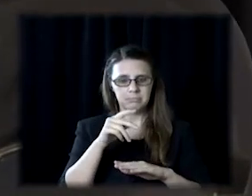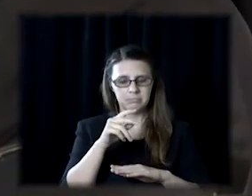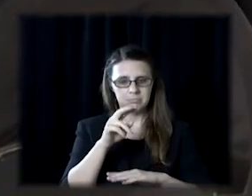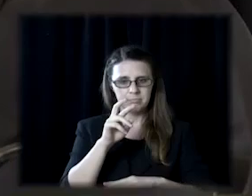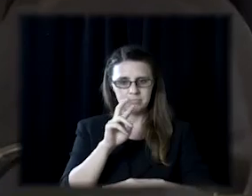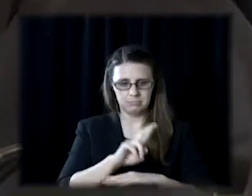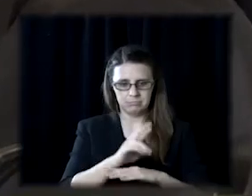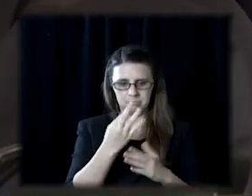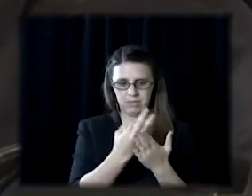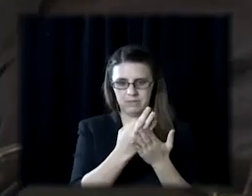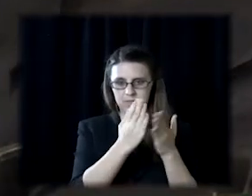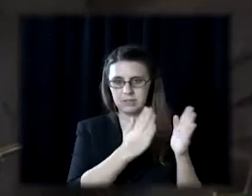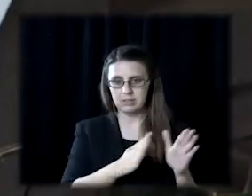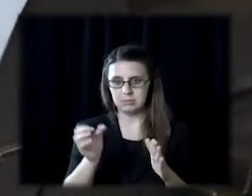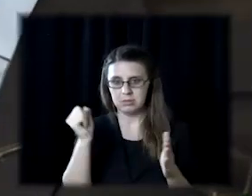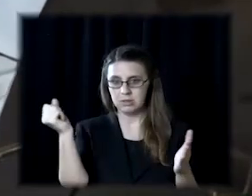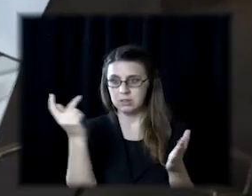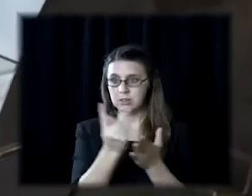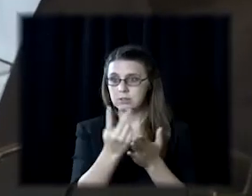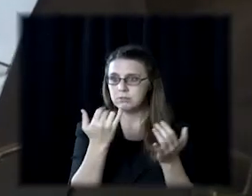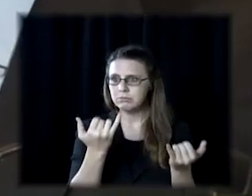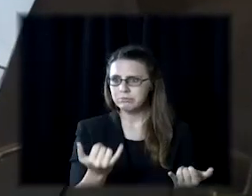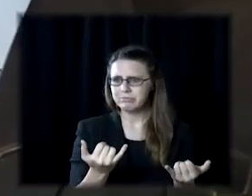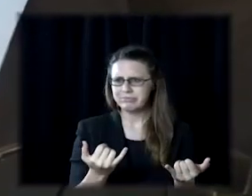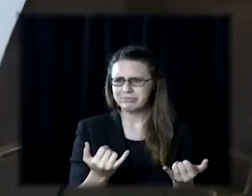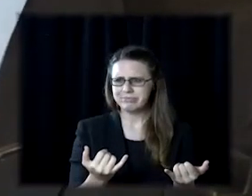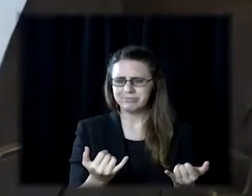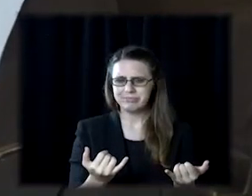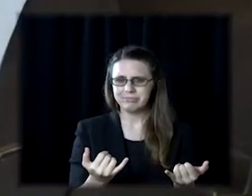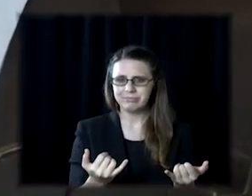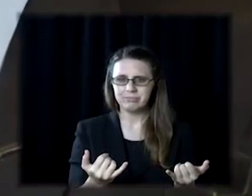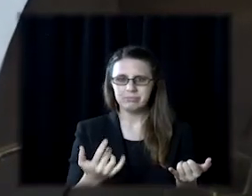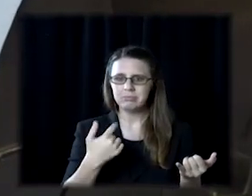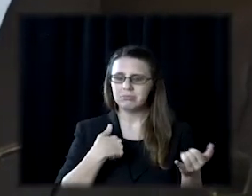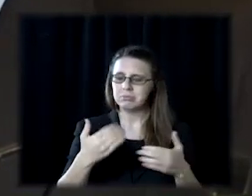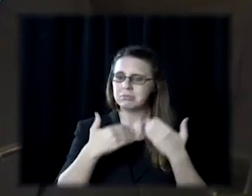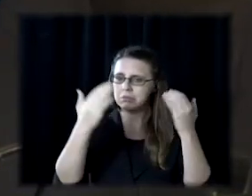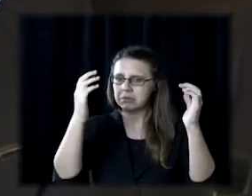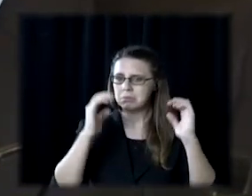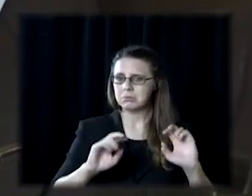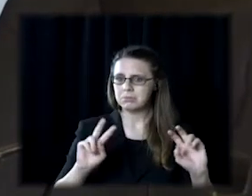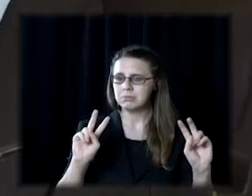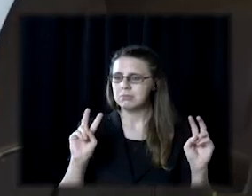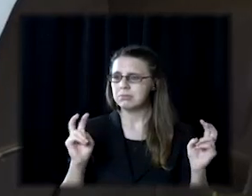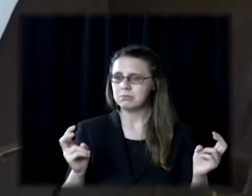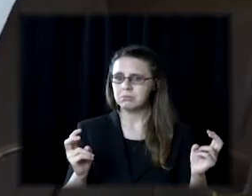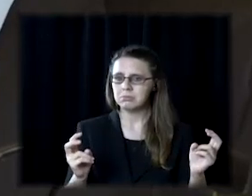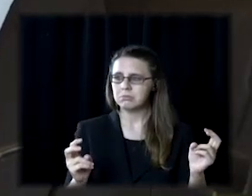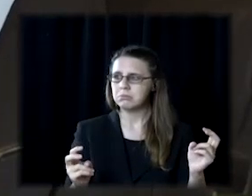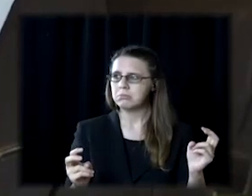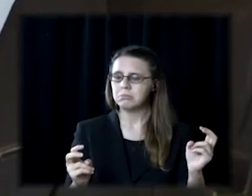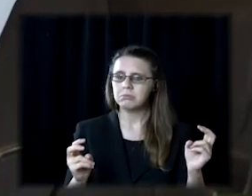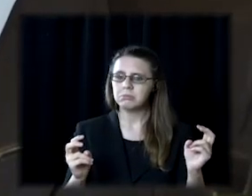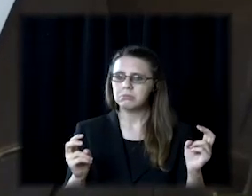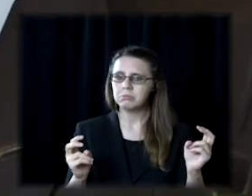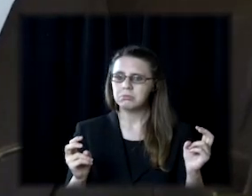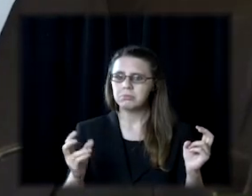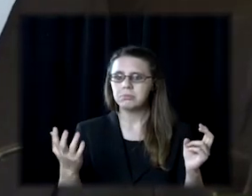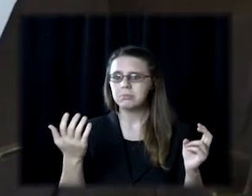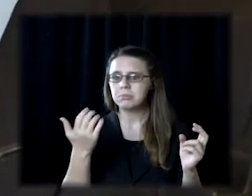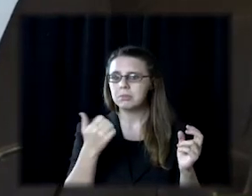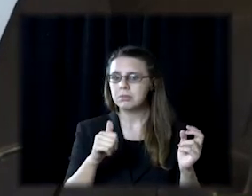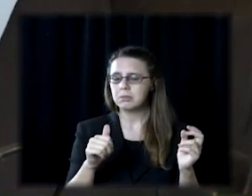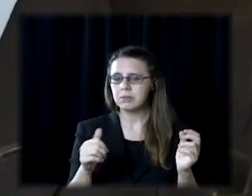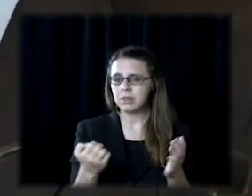the Commonwealth Fiscal Plan certification, I would like to move to our next topic on the agenda, which, within the context of the overall economic